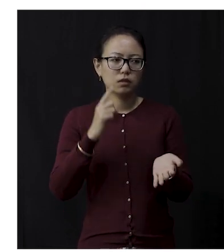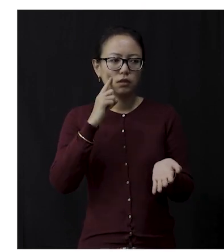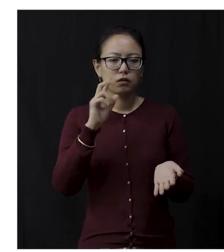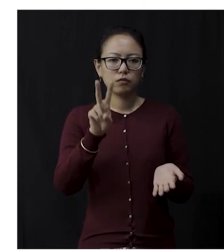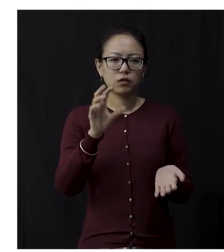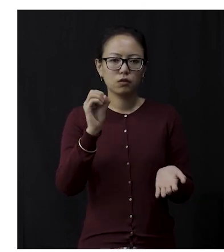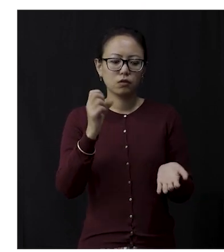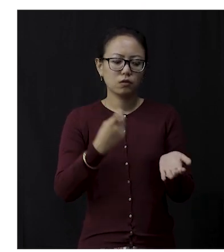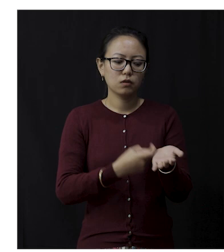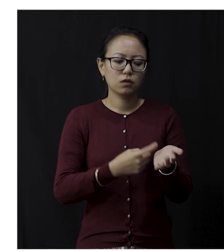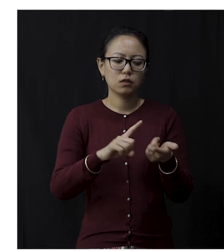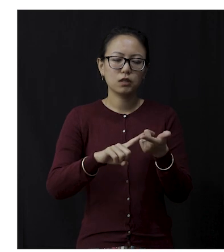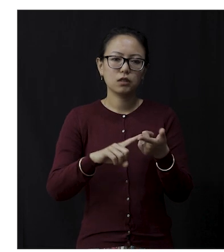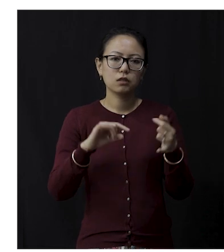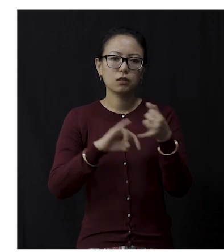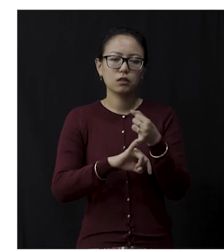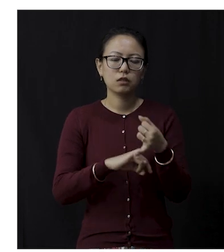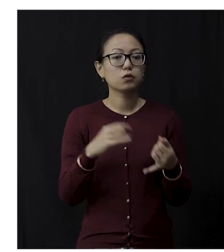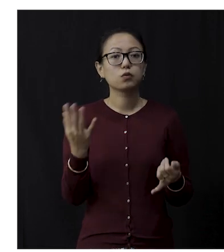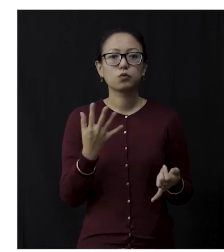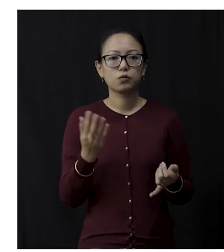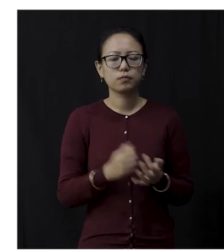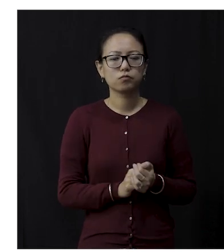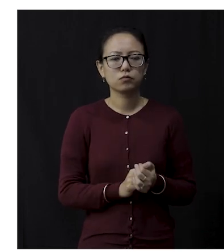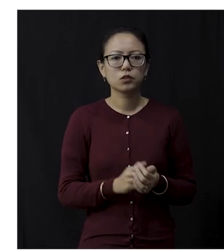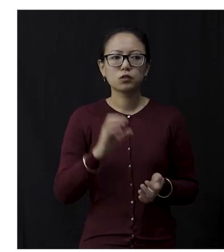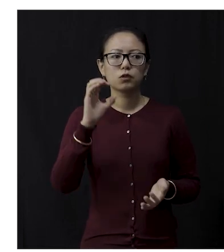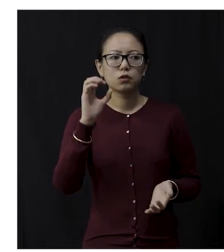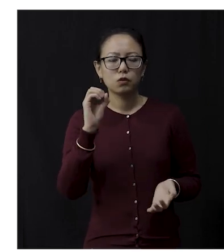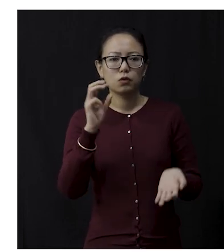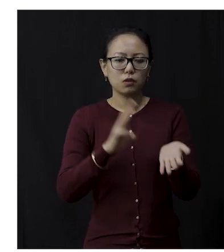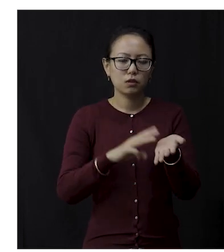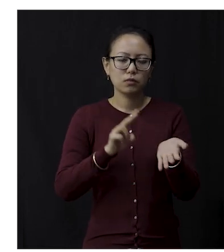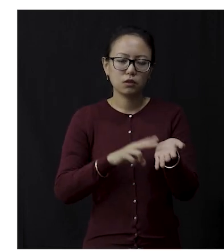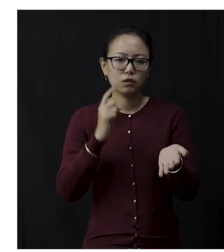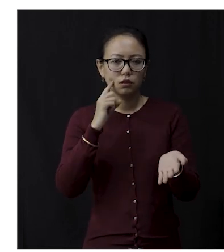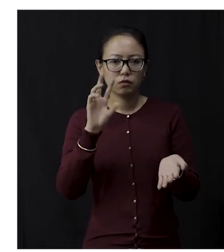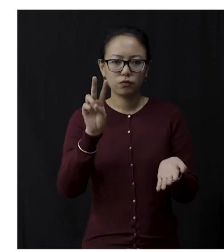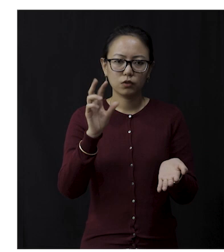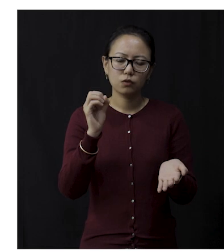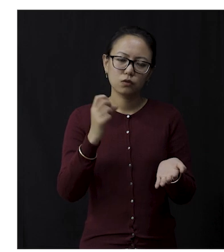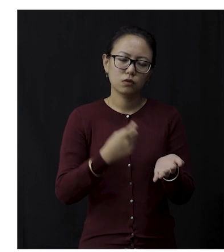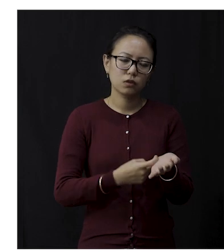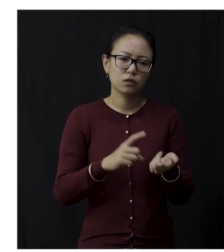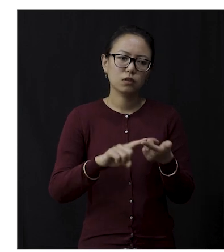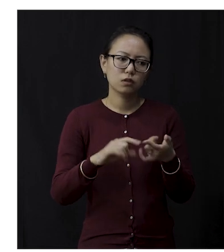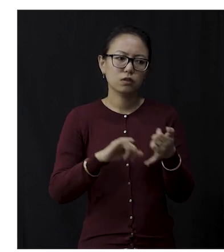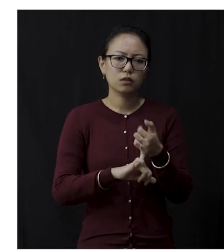depend both on plants and animals for survival.